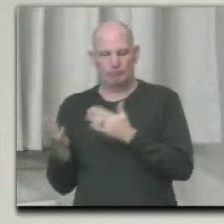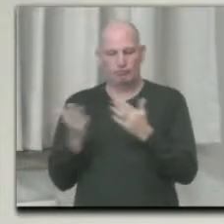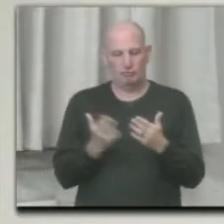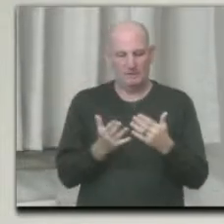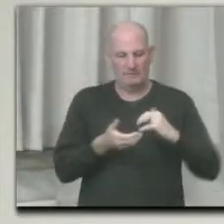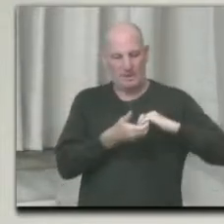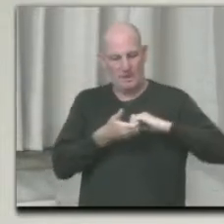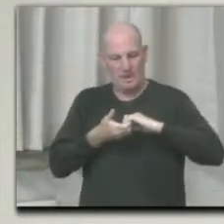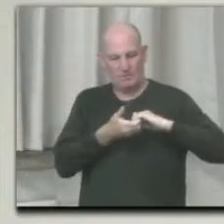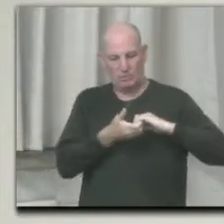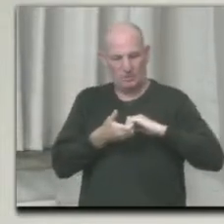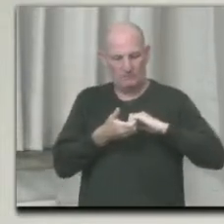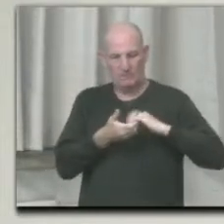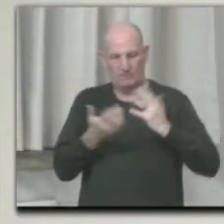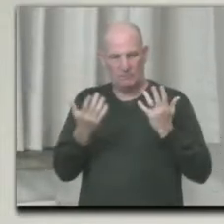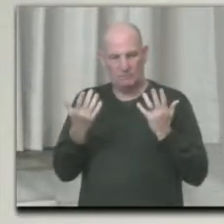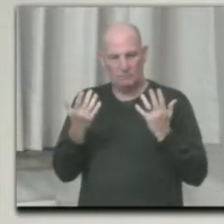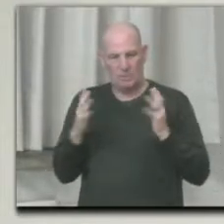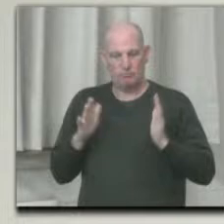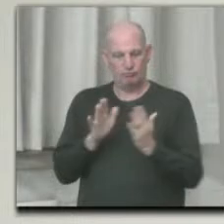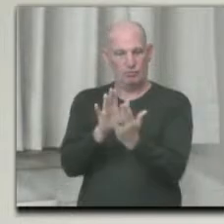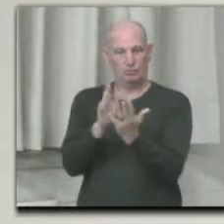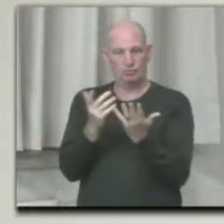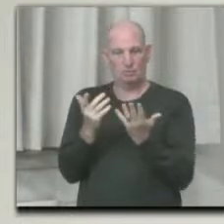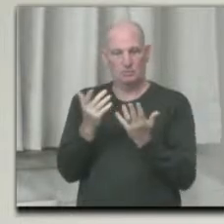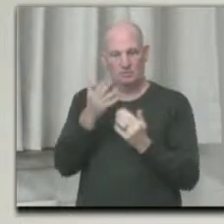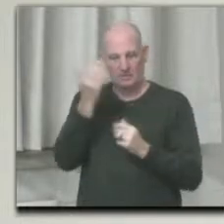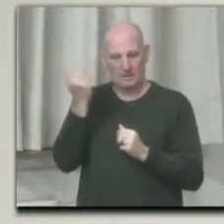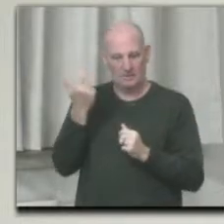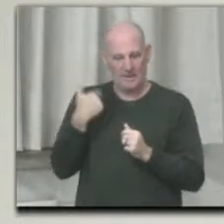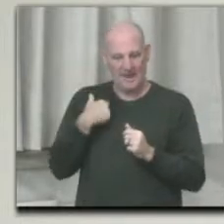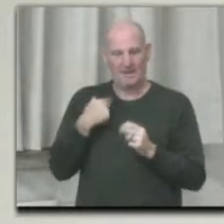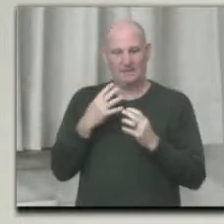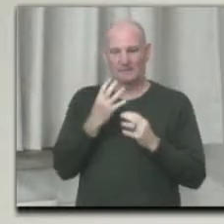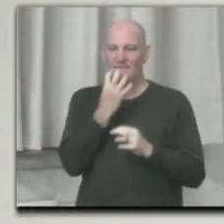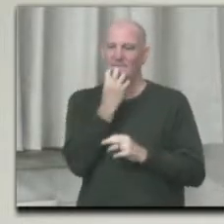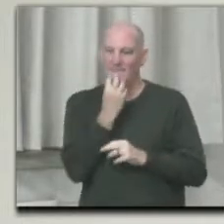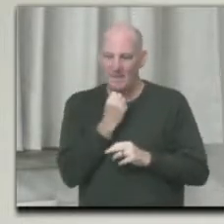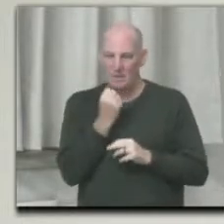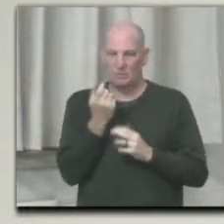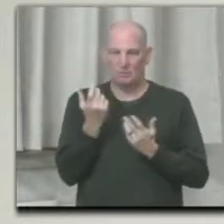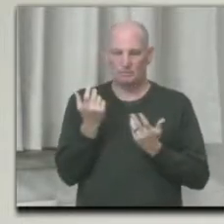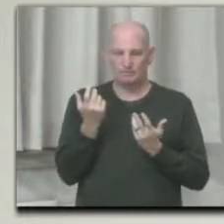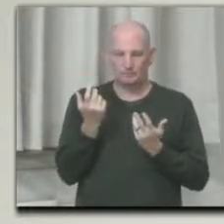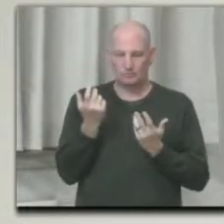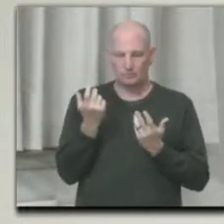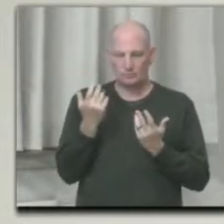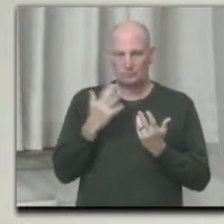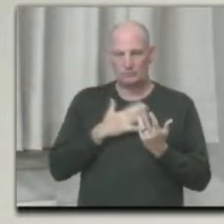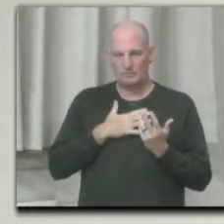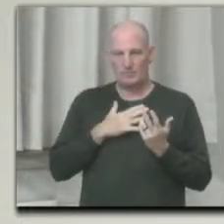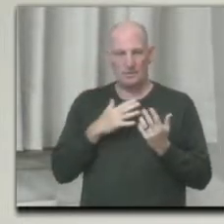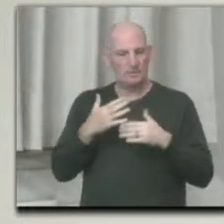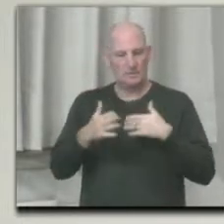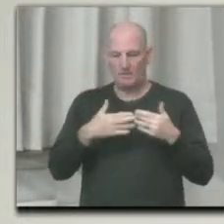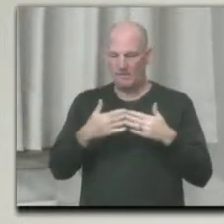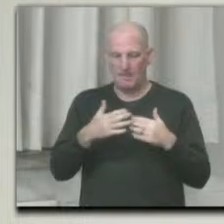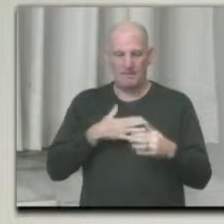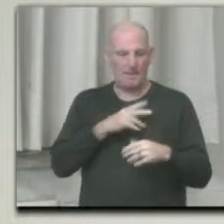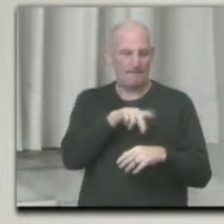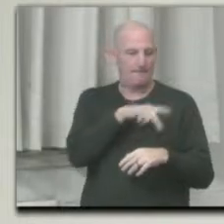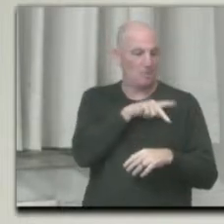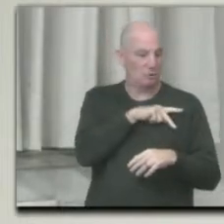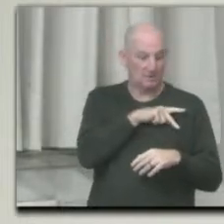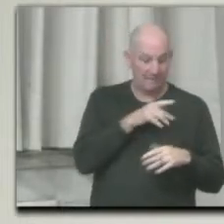approach to this work since my time on the board, mainly because a vital value that I hold is inclusivity. My stance is, regardless of my personal feelings